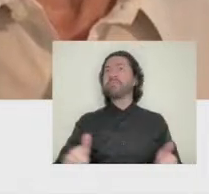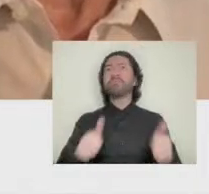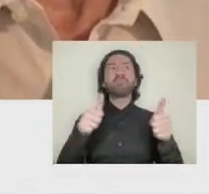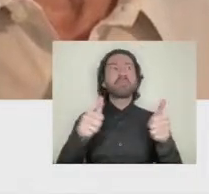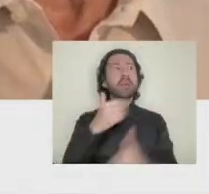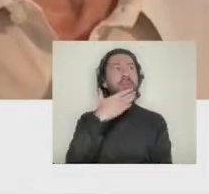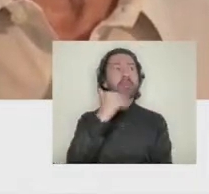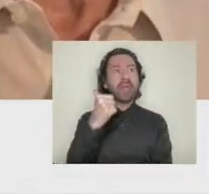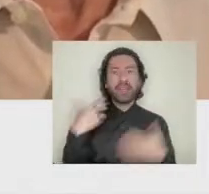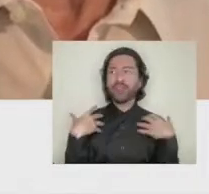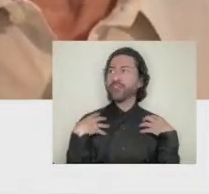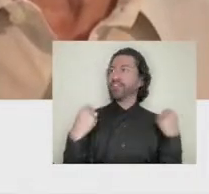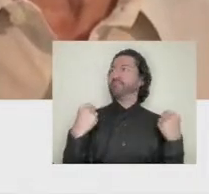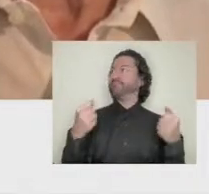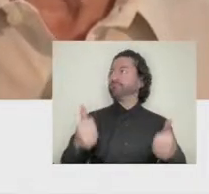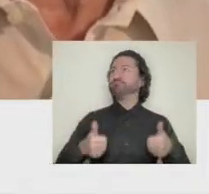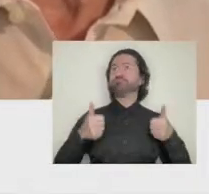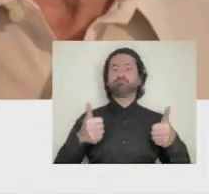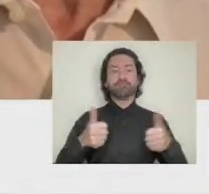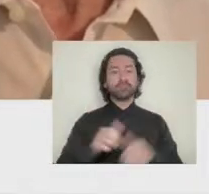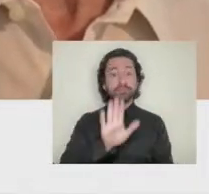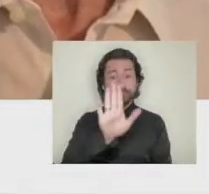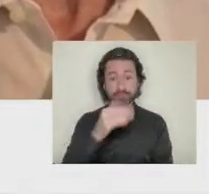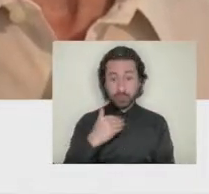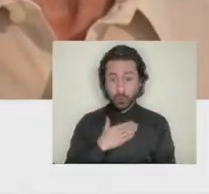what's been going on in England.